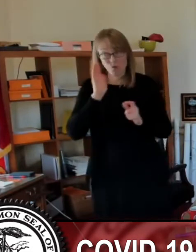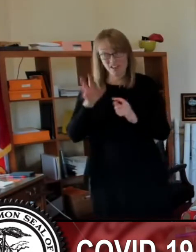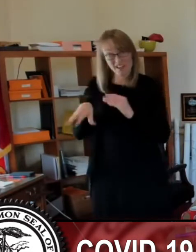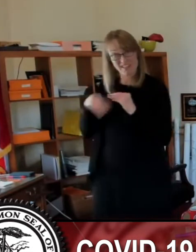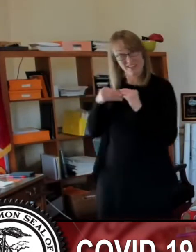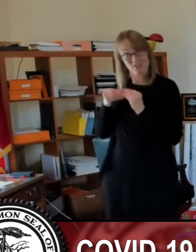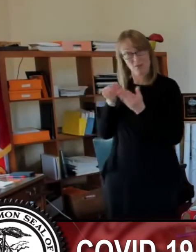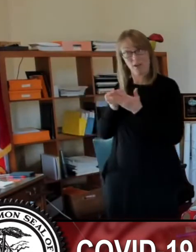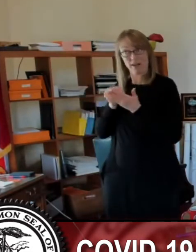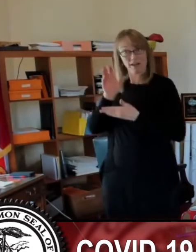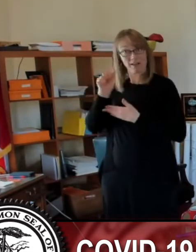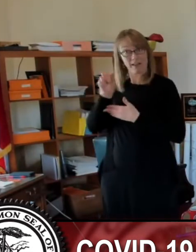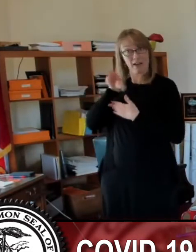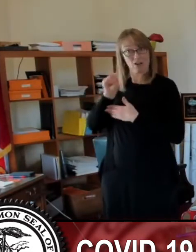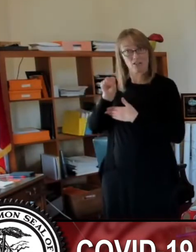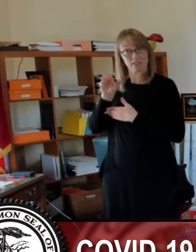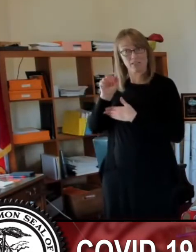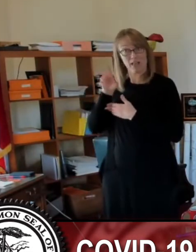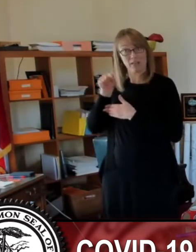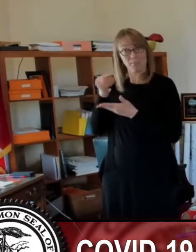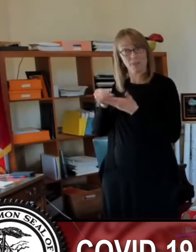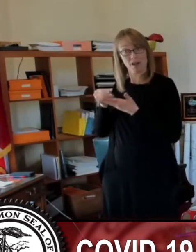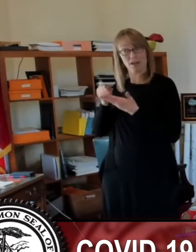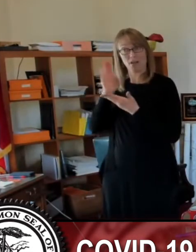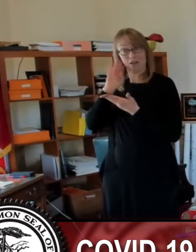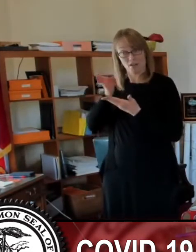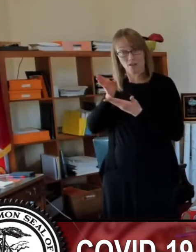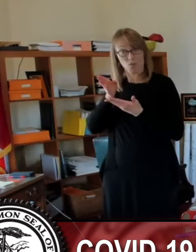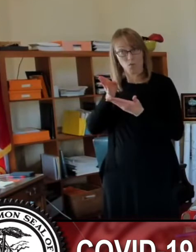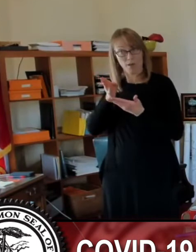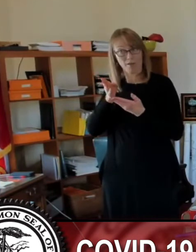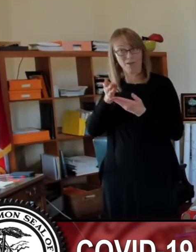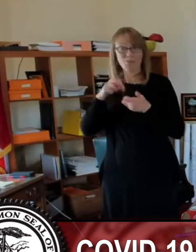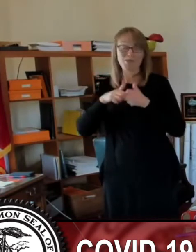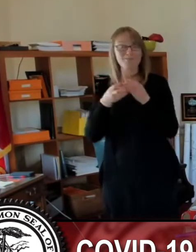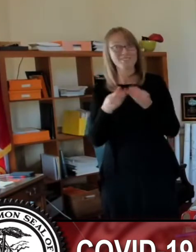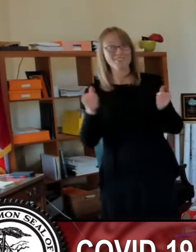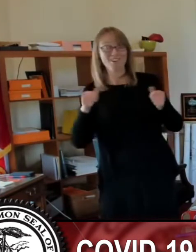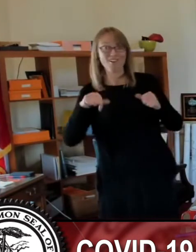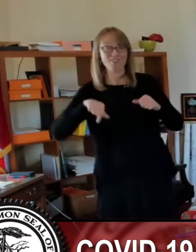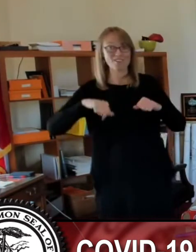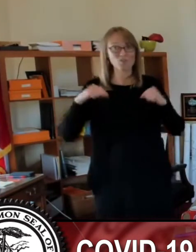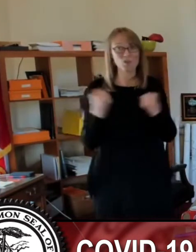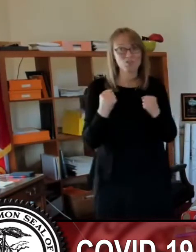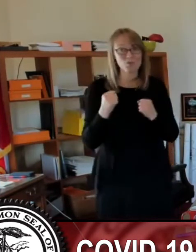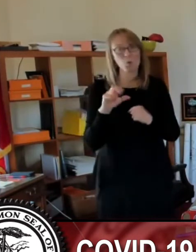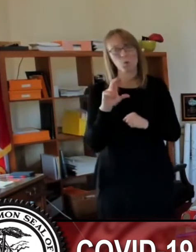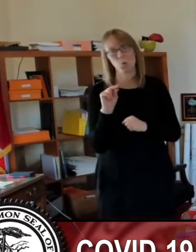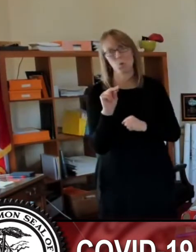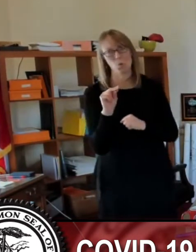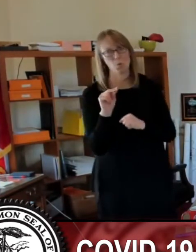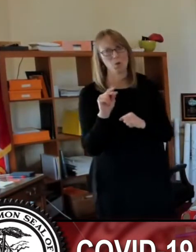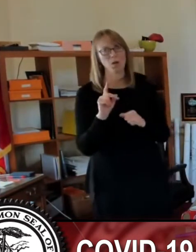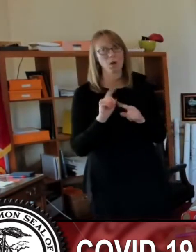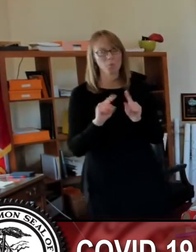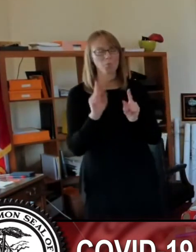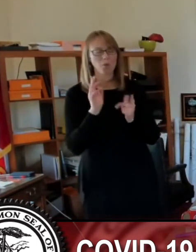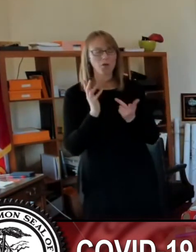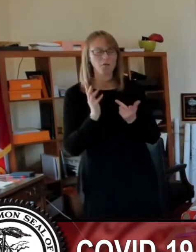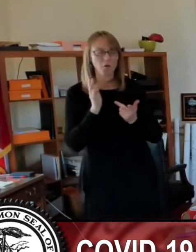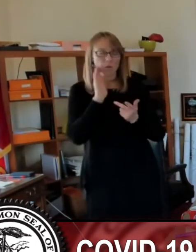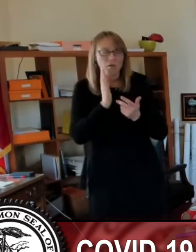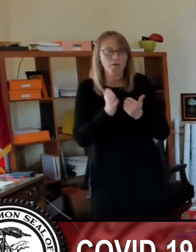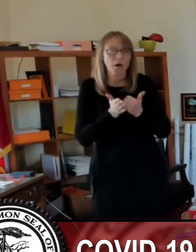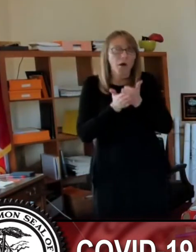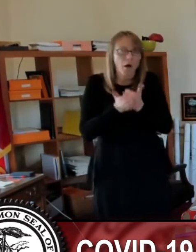that it'll be a help, and the combination of the plans that the businesses will put in place, I